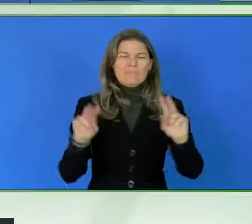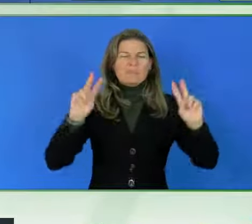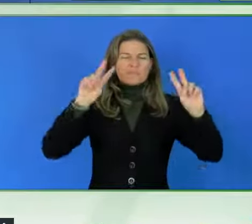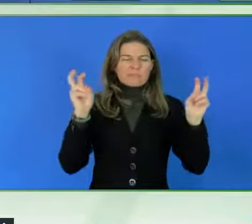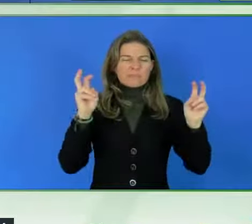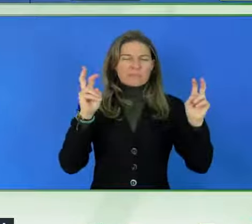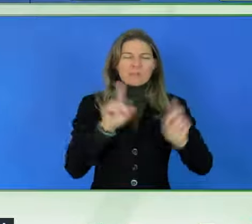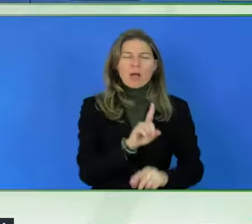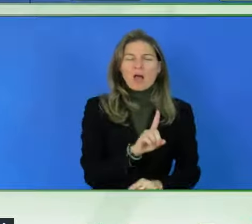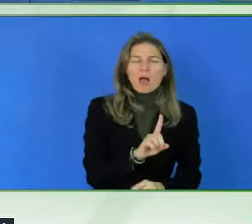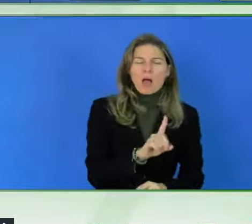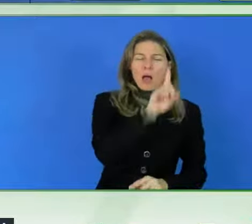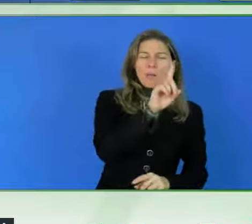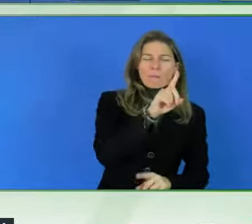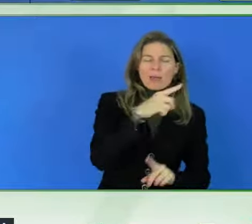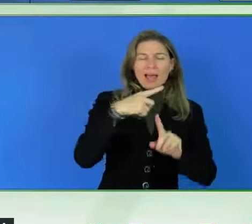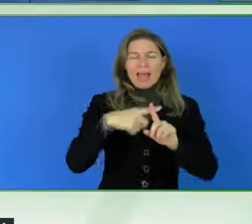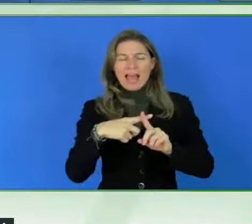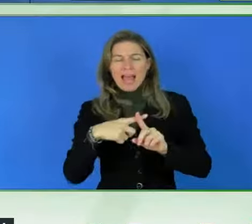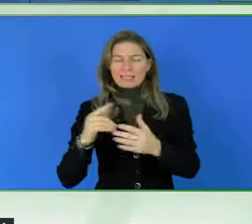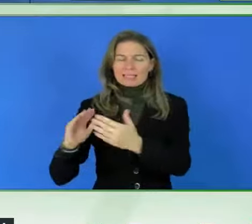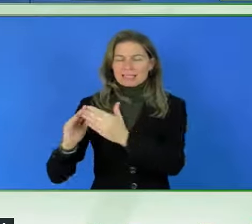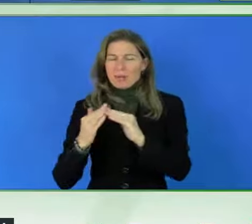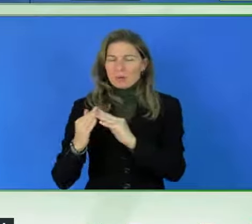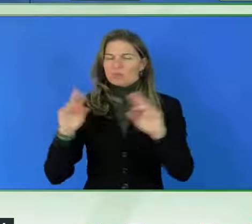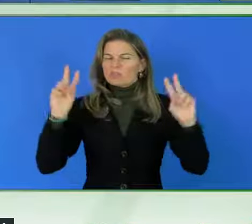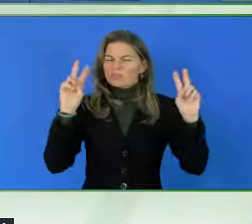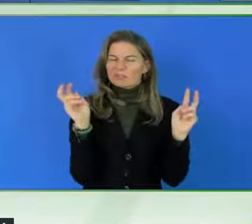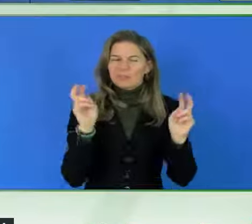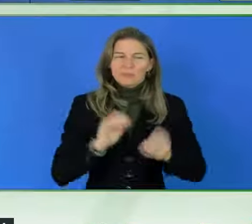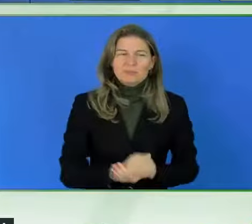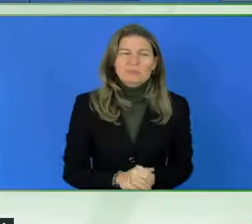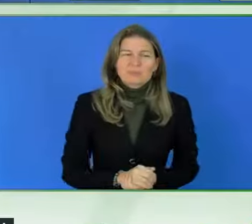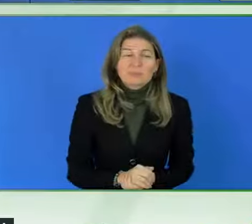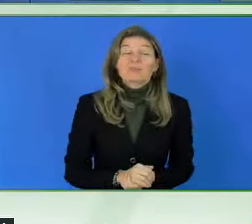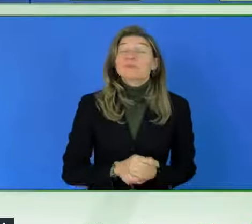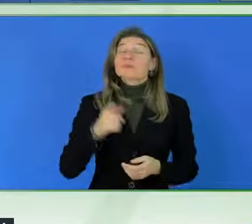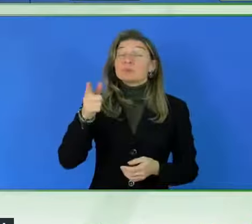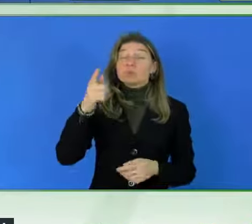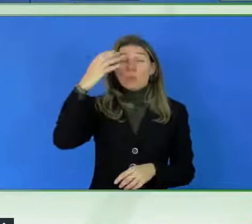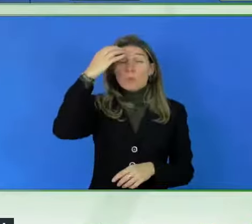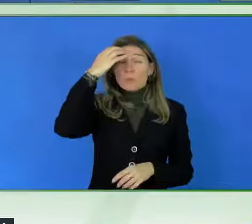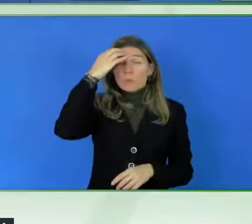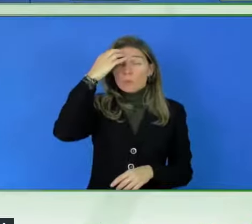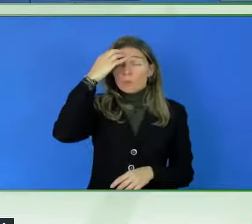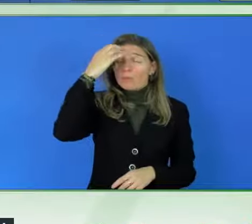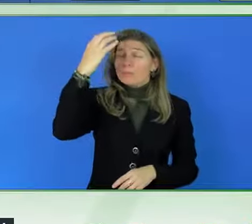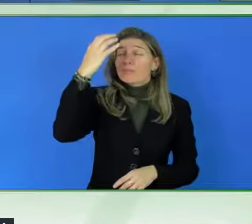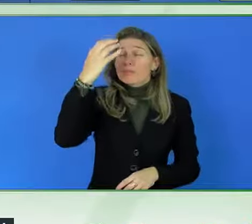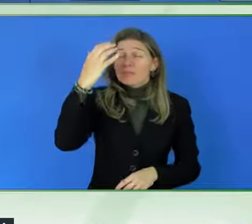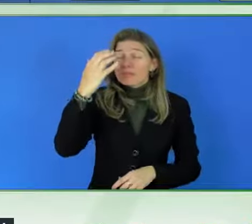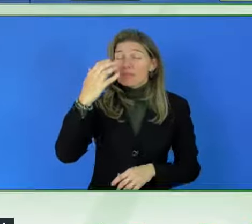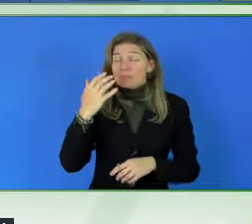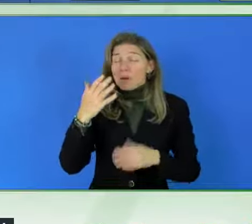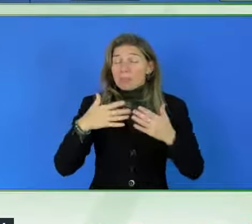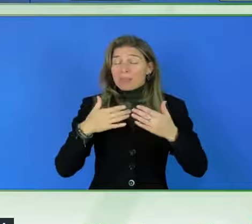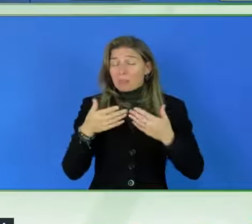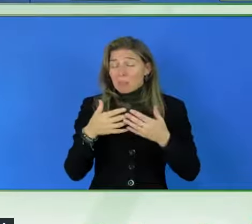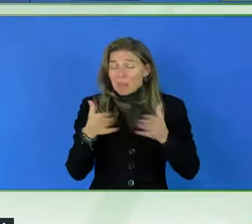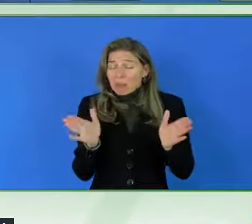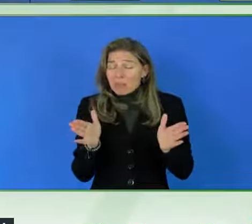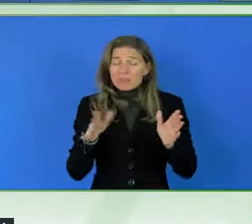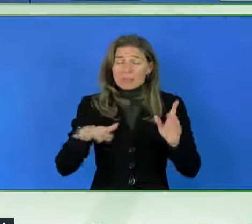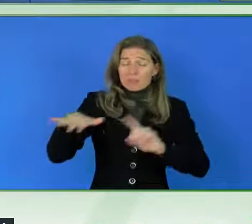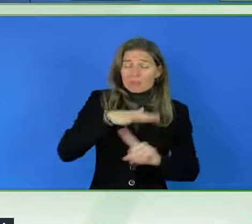We all know that limited access to transportation is one of the causes of exclusion and discrimination. During this presentation, we will go